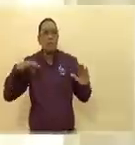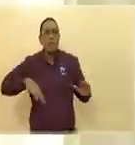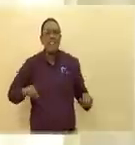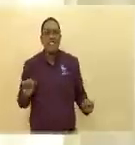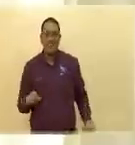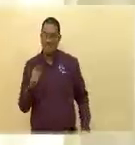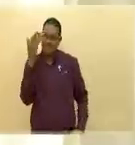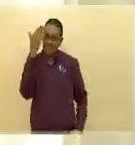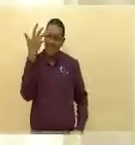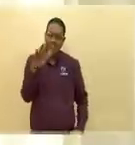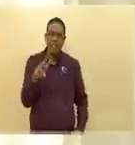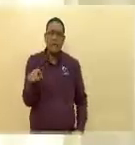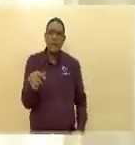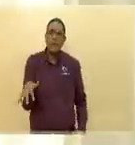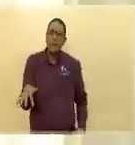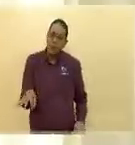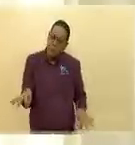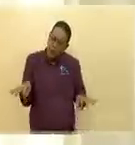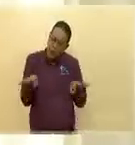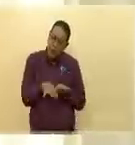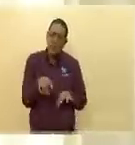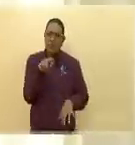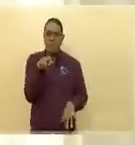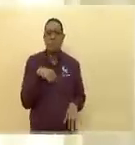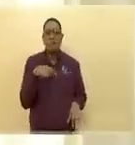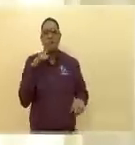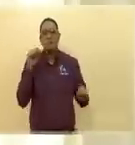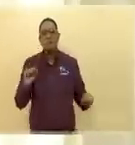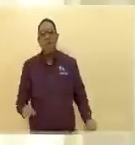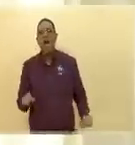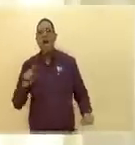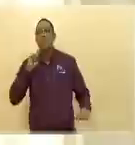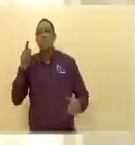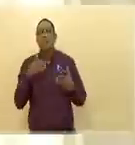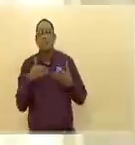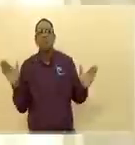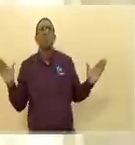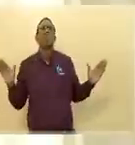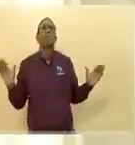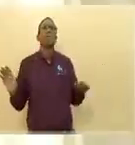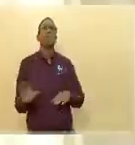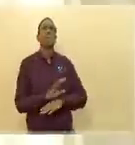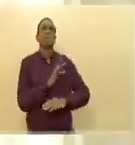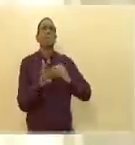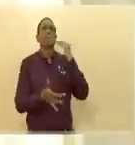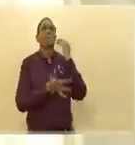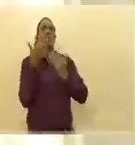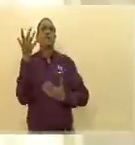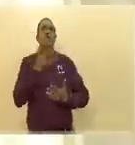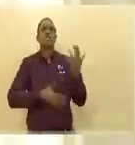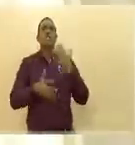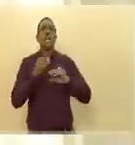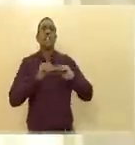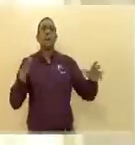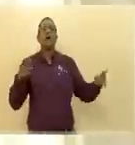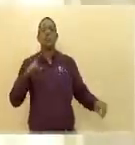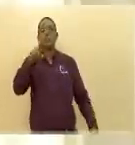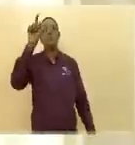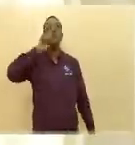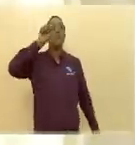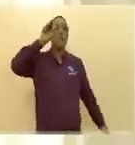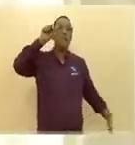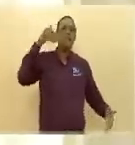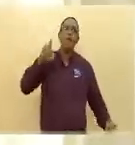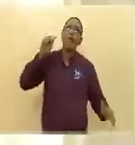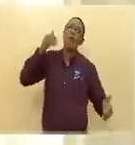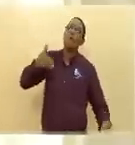as you have heard before, is critical for us to be able to unlock our digital society. But sometimes as we focus a lot